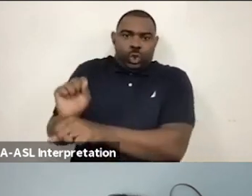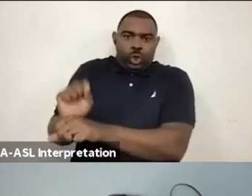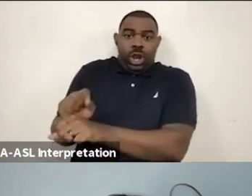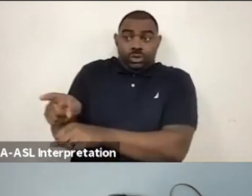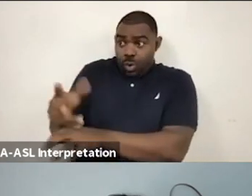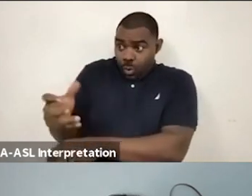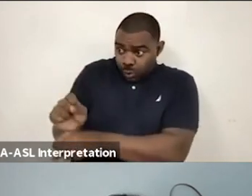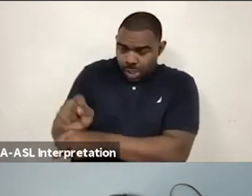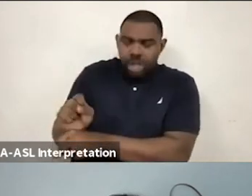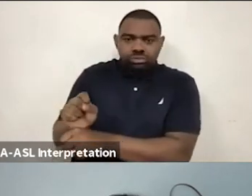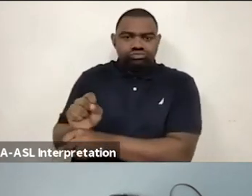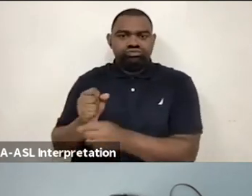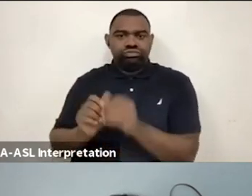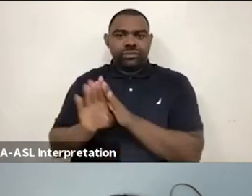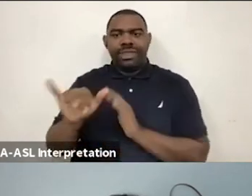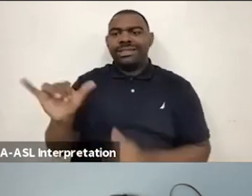do the work,